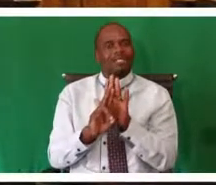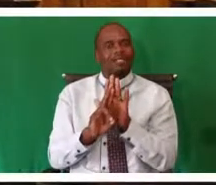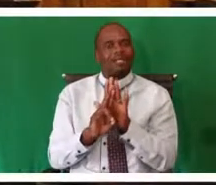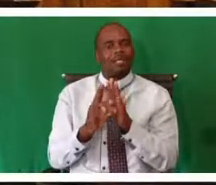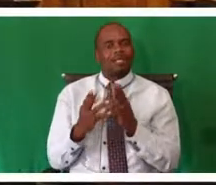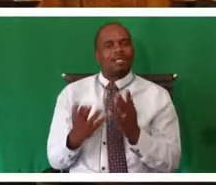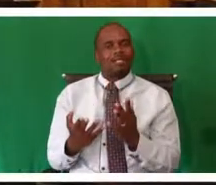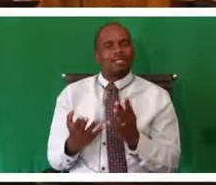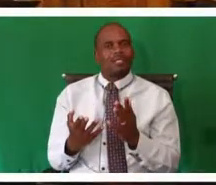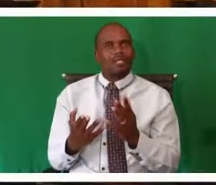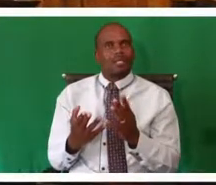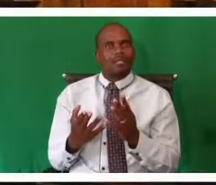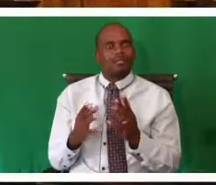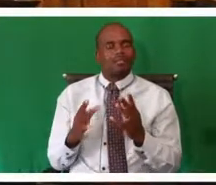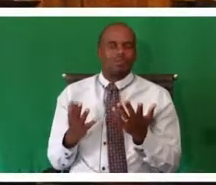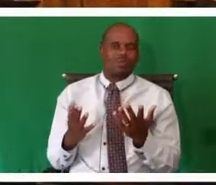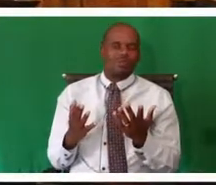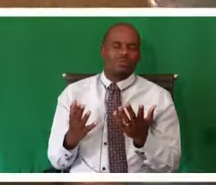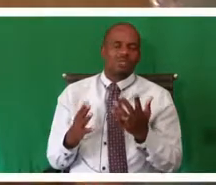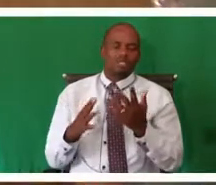the scaling down